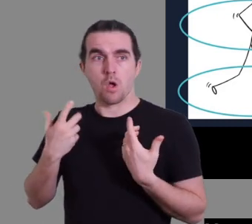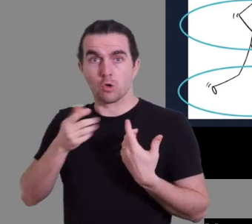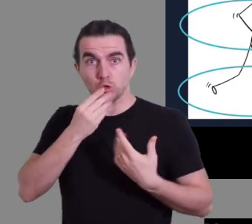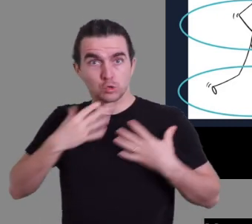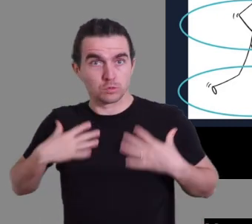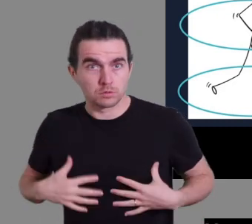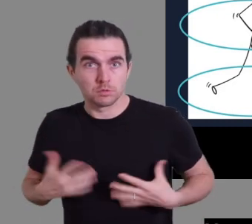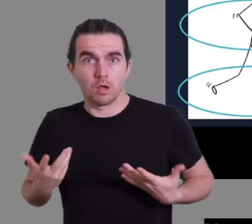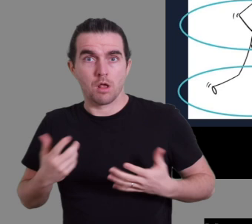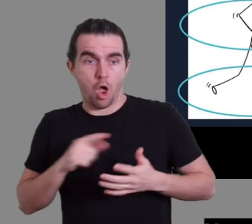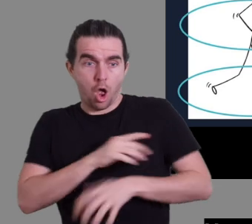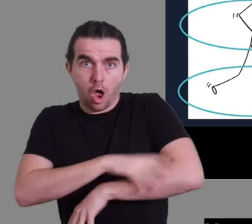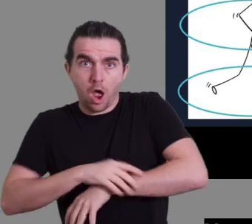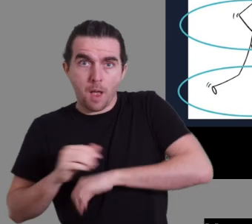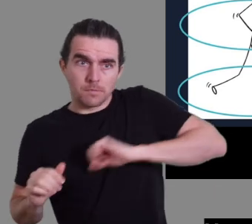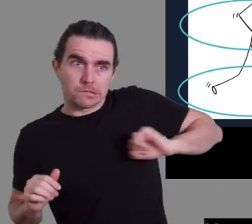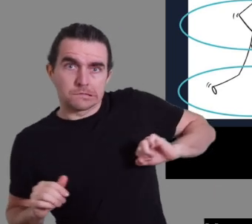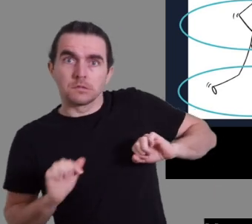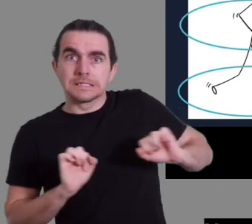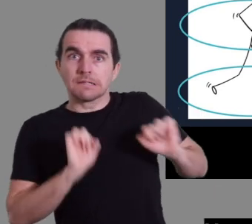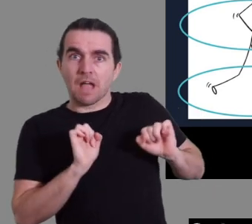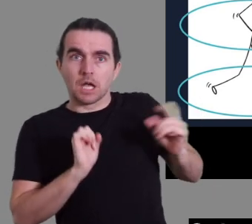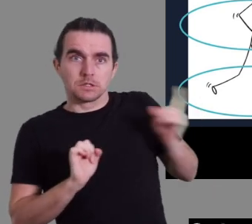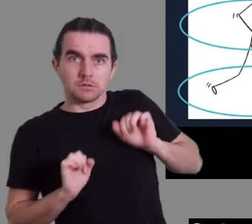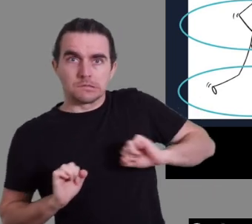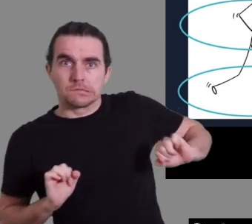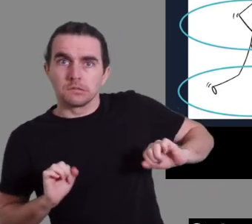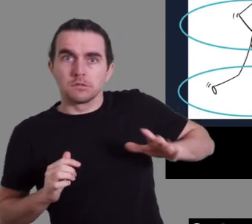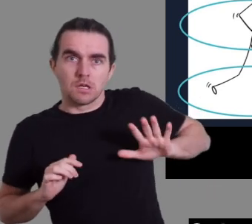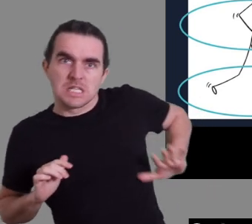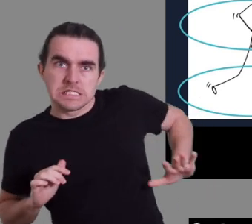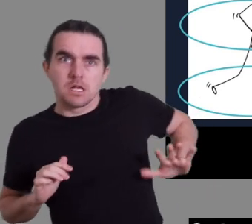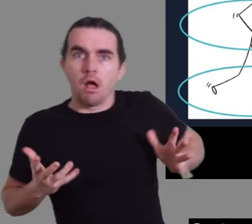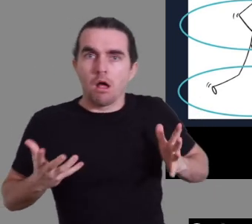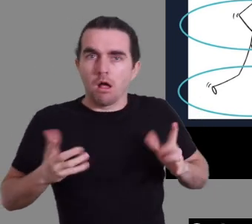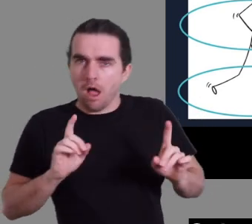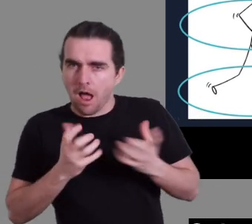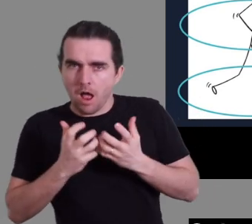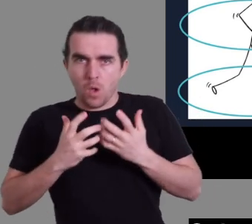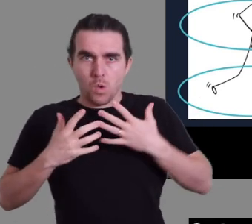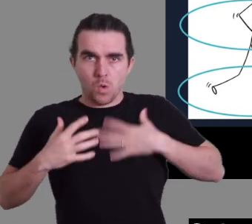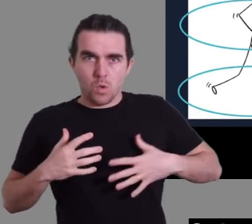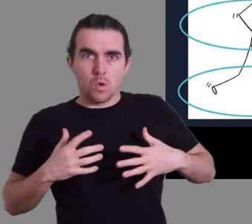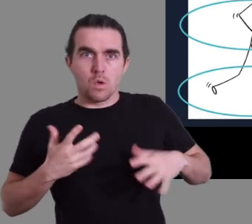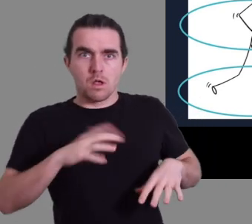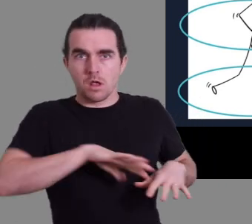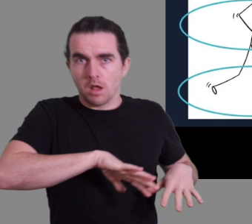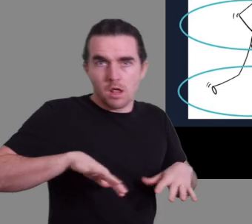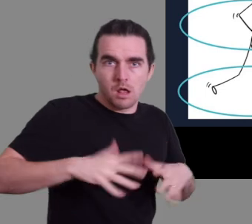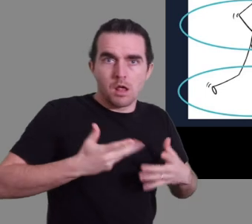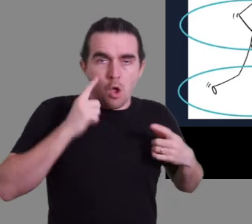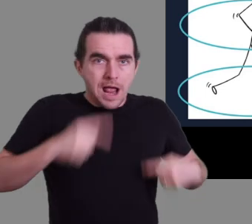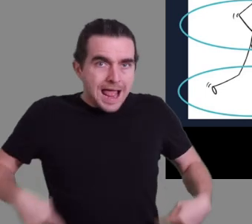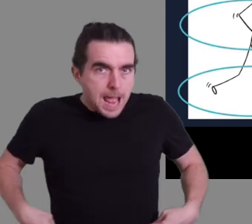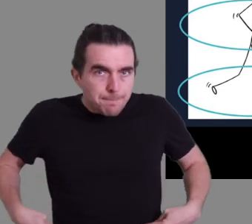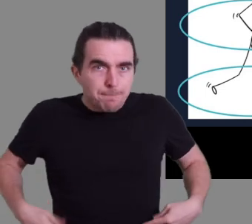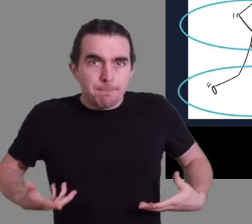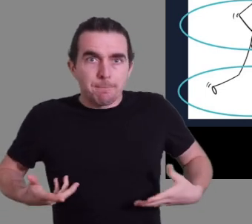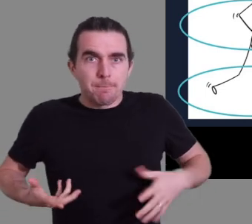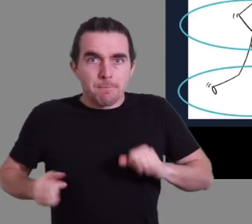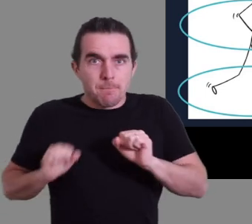body? How does he use his arms to hold off the defender? Or how does the defender use his arms to get in front? We look at the hip